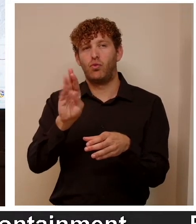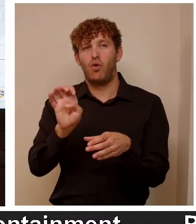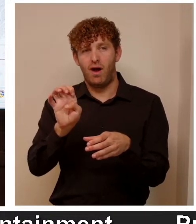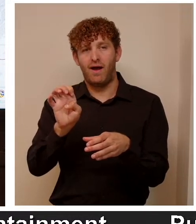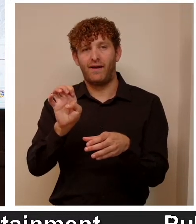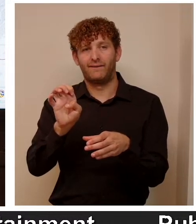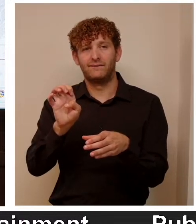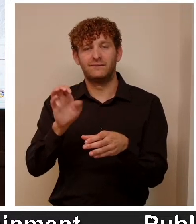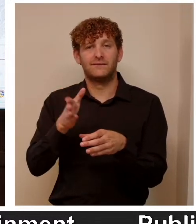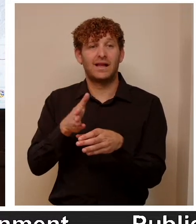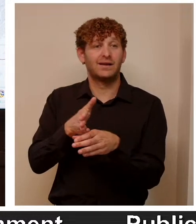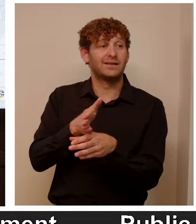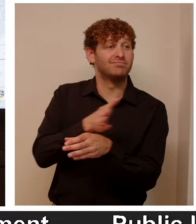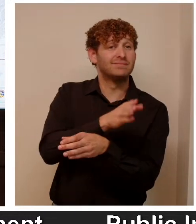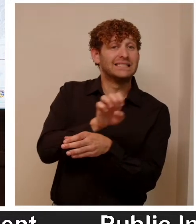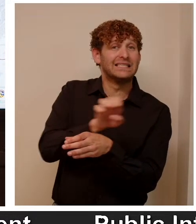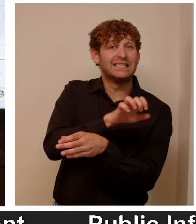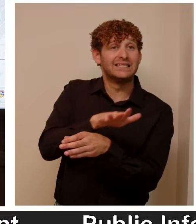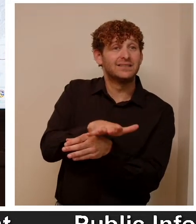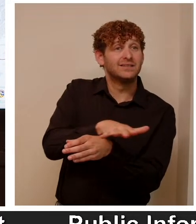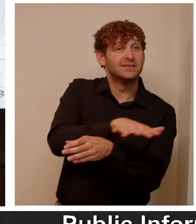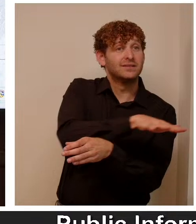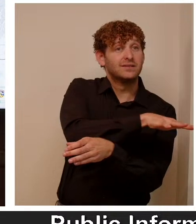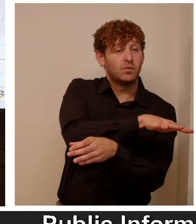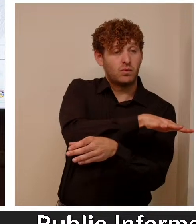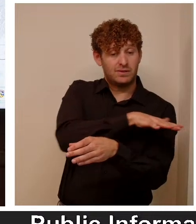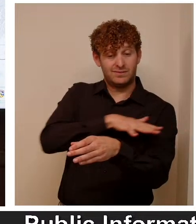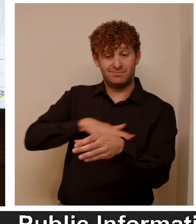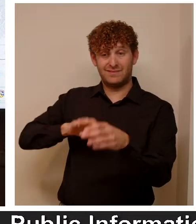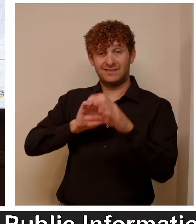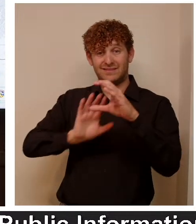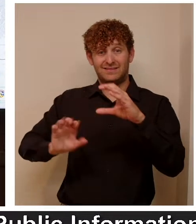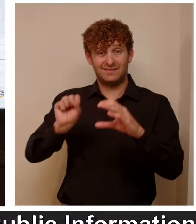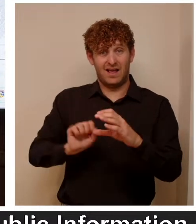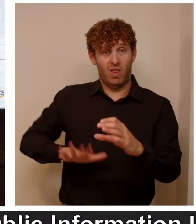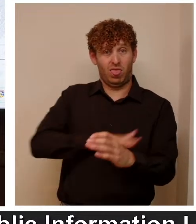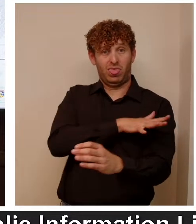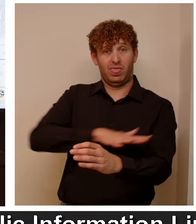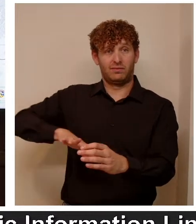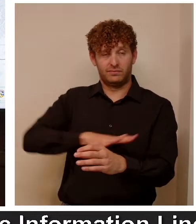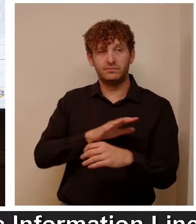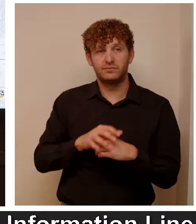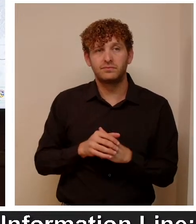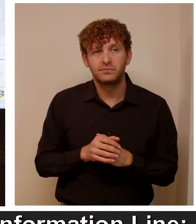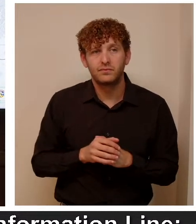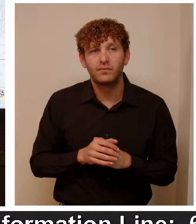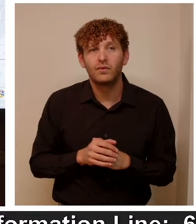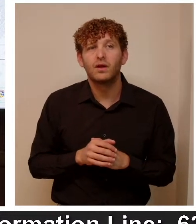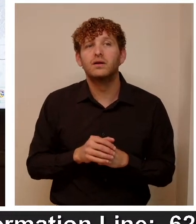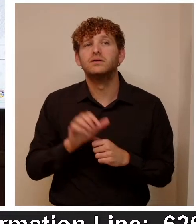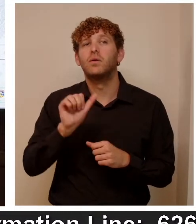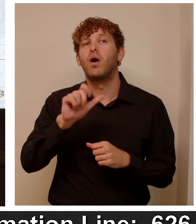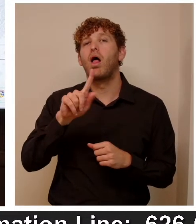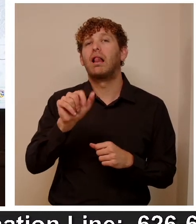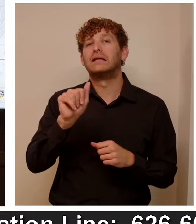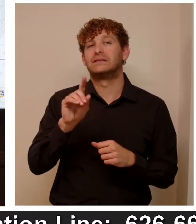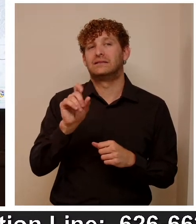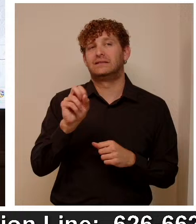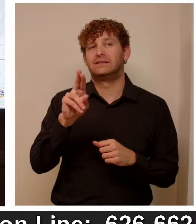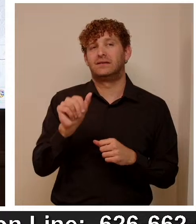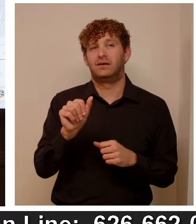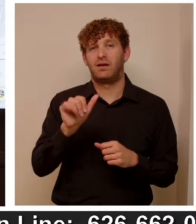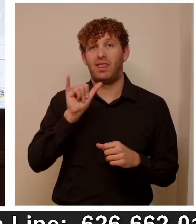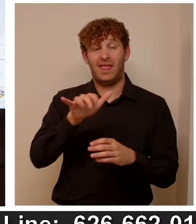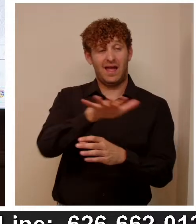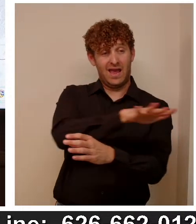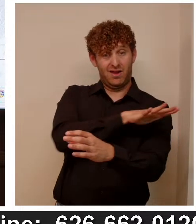Mendocino, and it extends all the way over past Allen to Altadena Drive. That area is open, but we're calling it